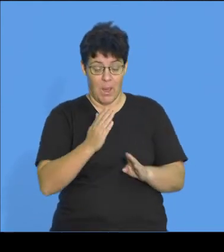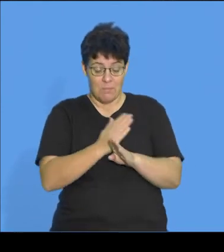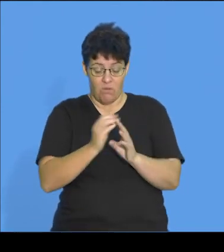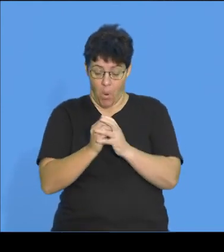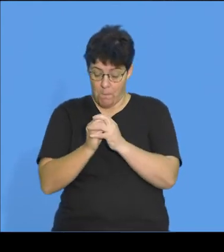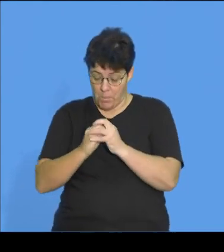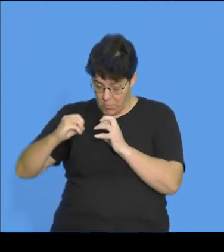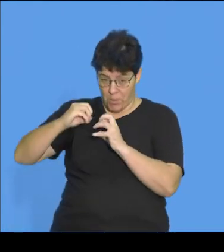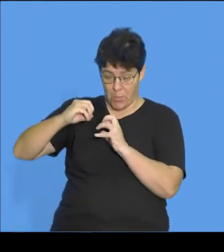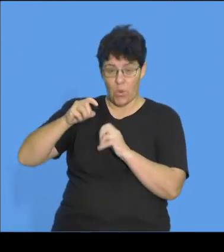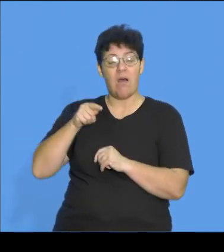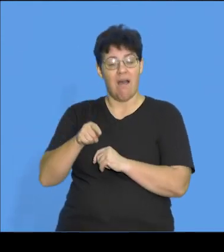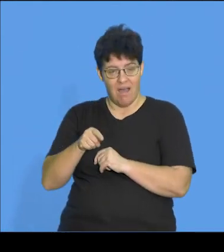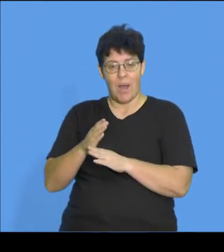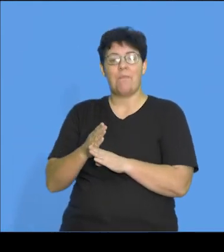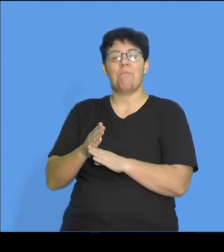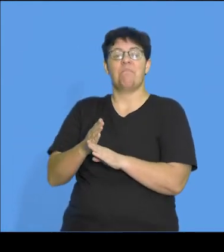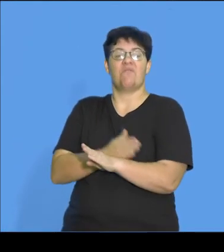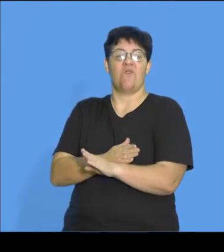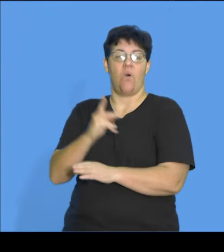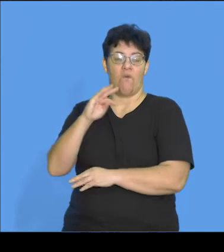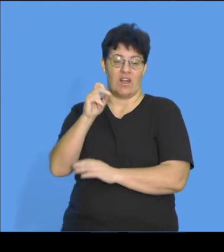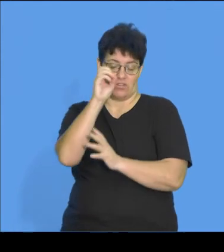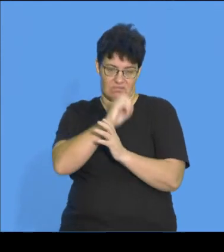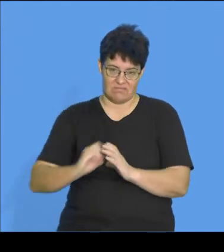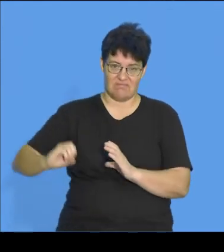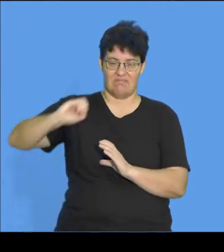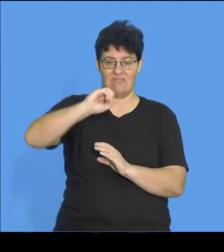released, and we call that just before ovulation.